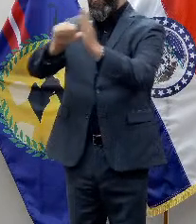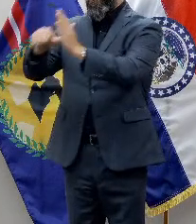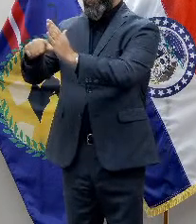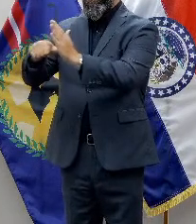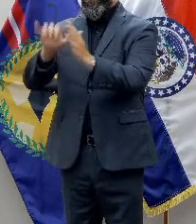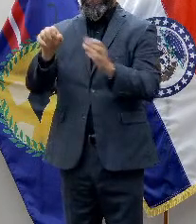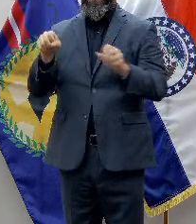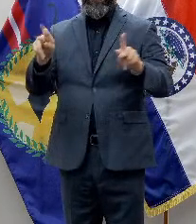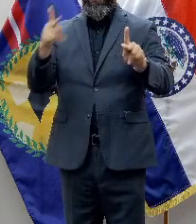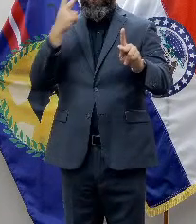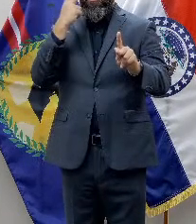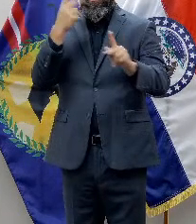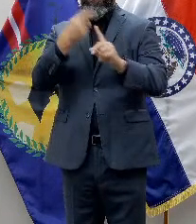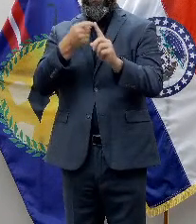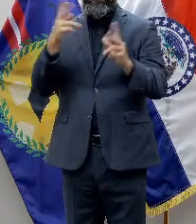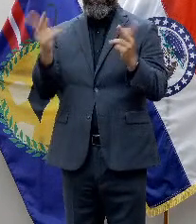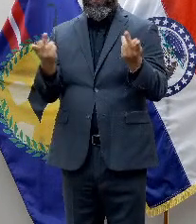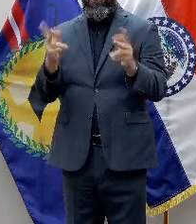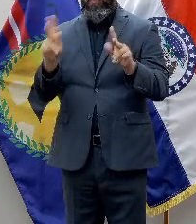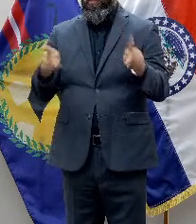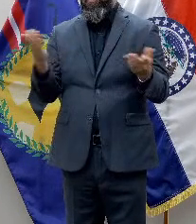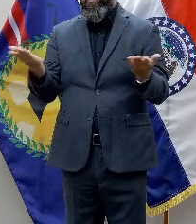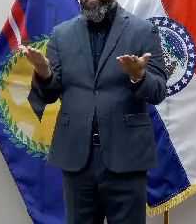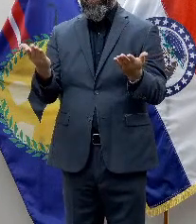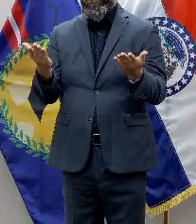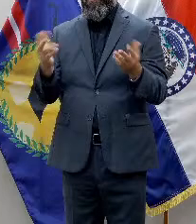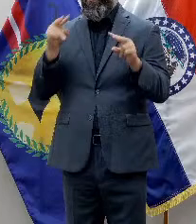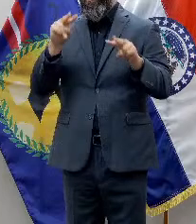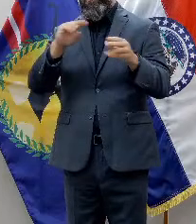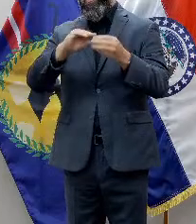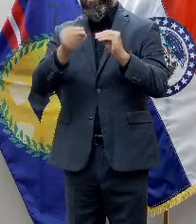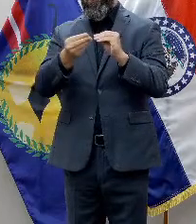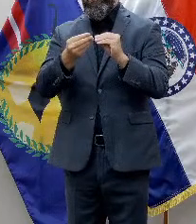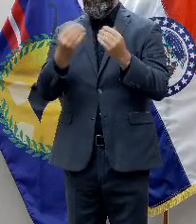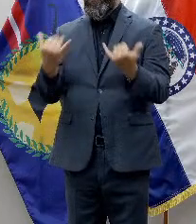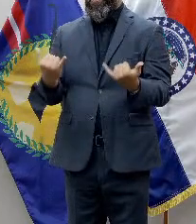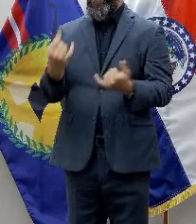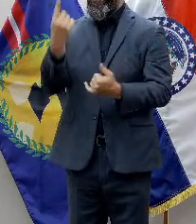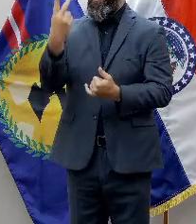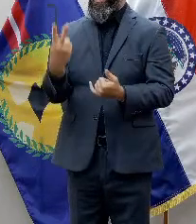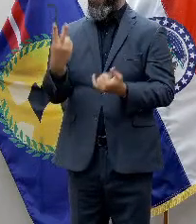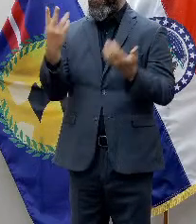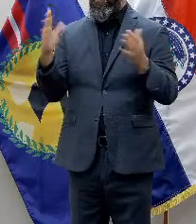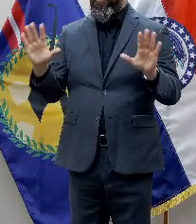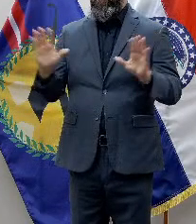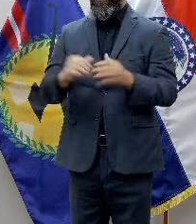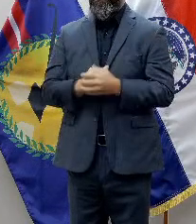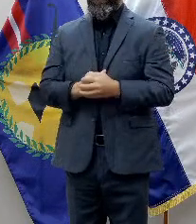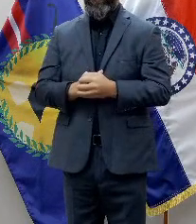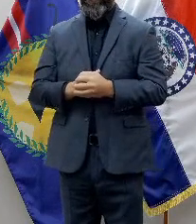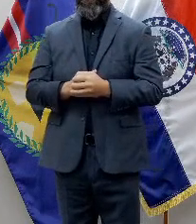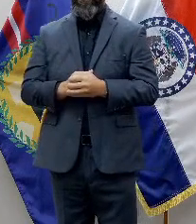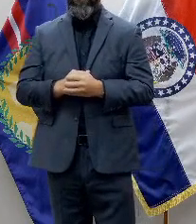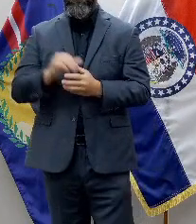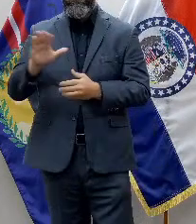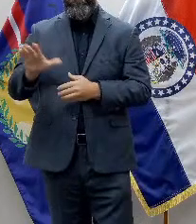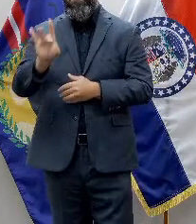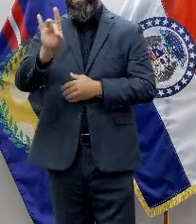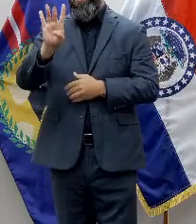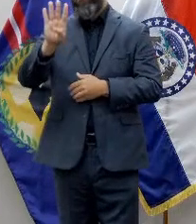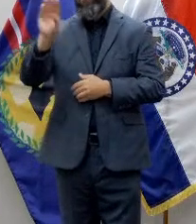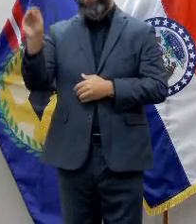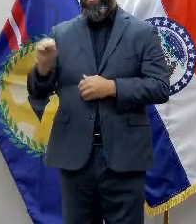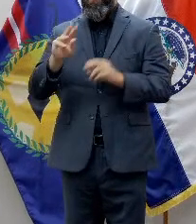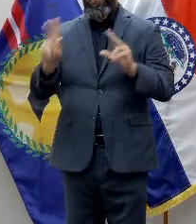to be seen by county residents. So we do look at those metrics. And like I said, we're about halfway through this initiative at this time. About 84% of